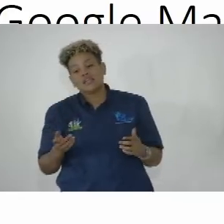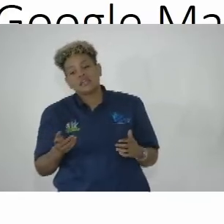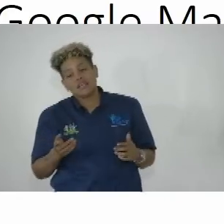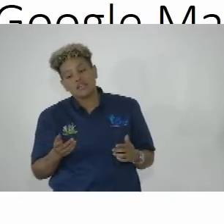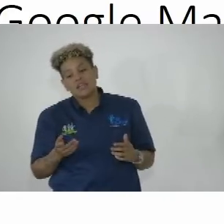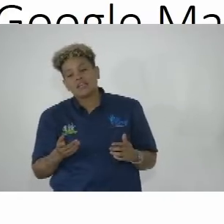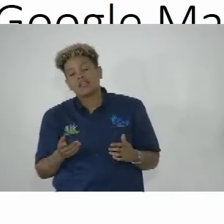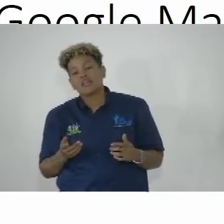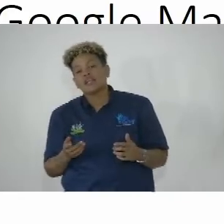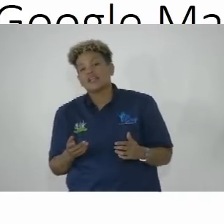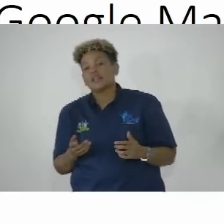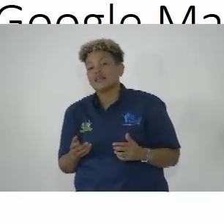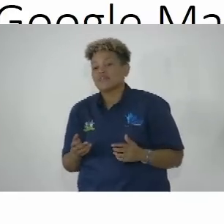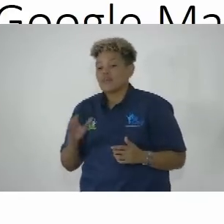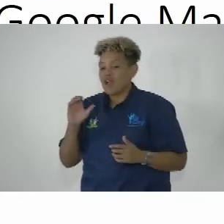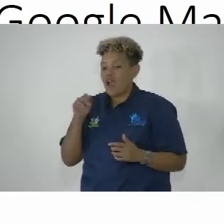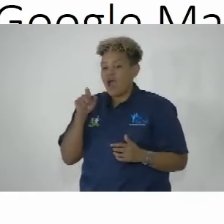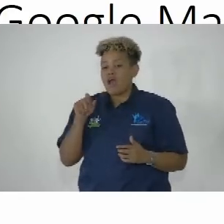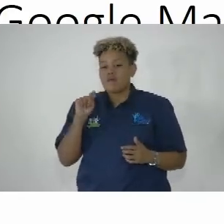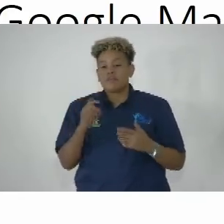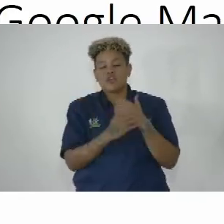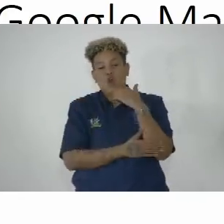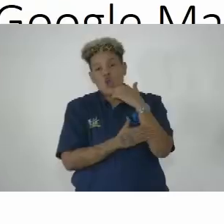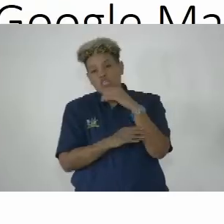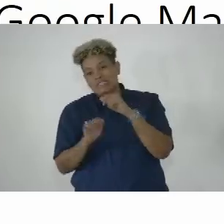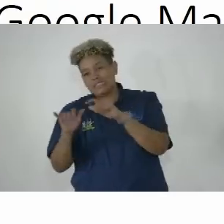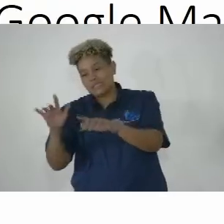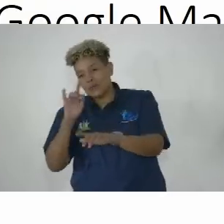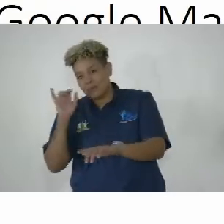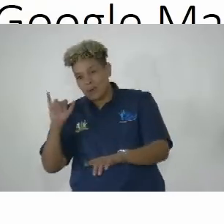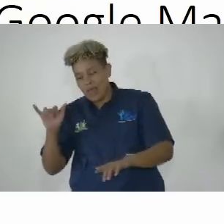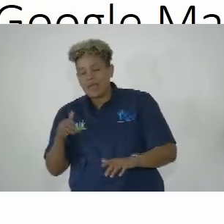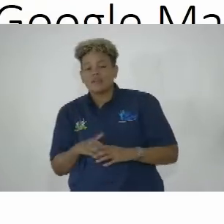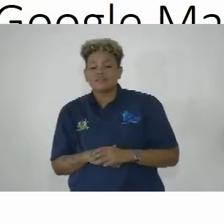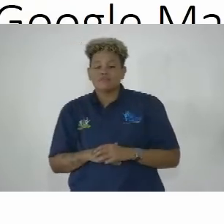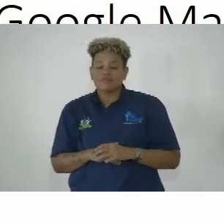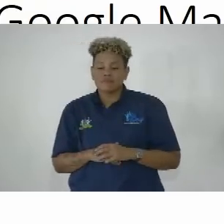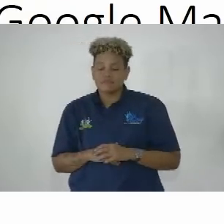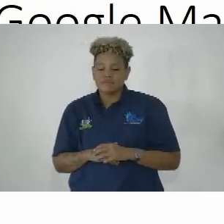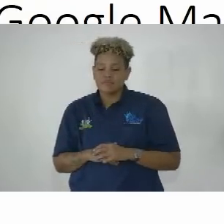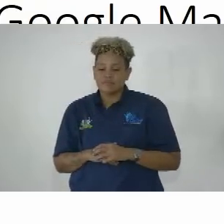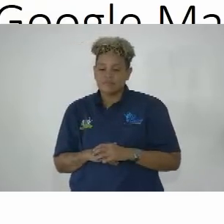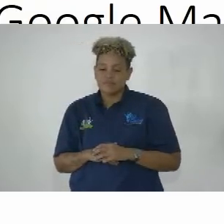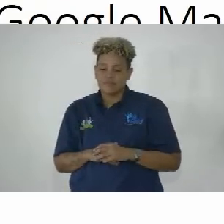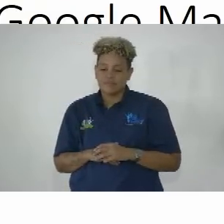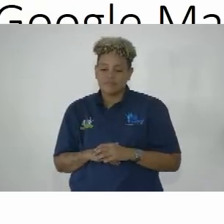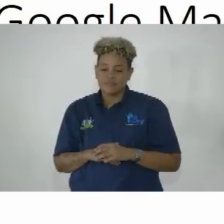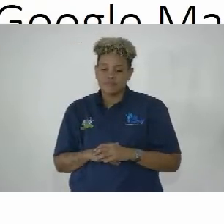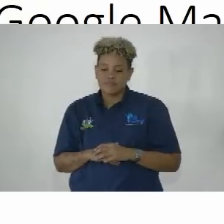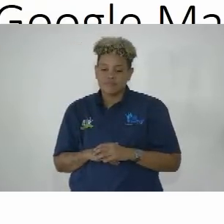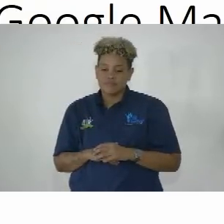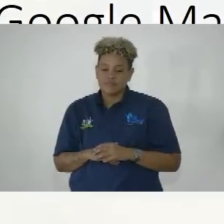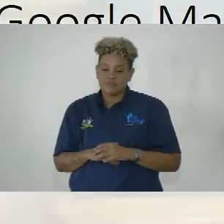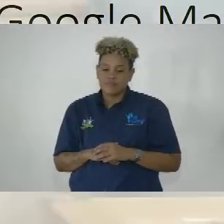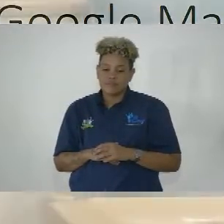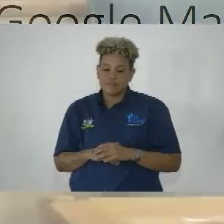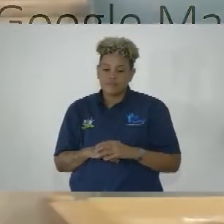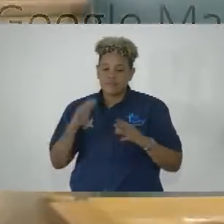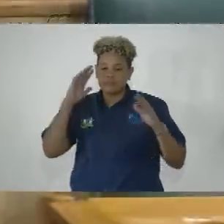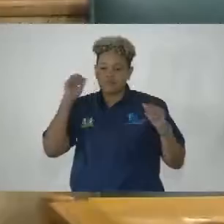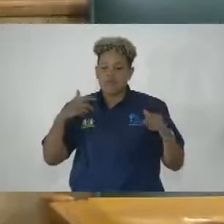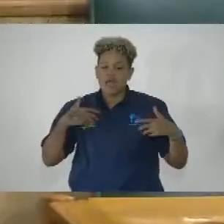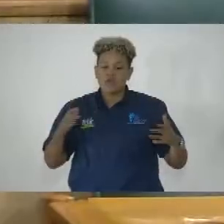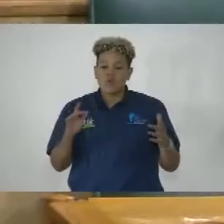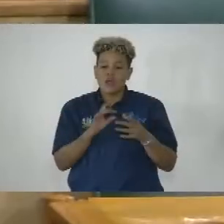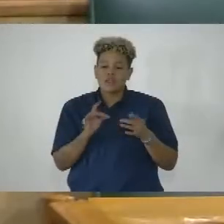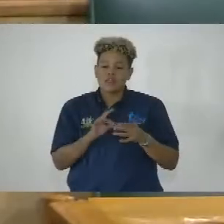delicate cockpit country. So, Mr. President, I don't want to beat up only